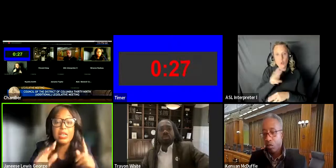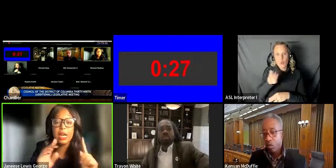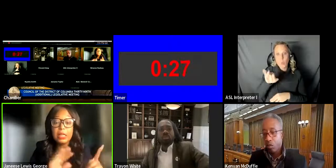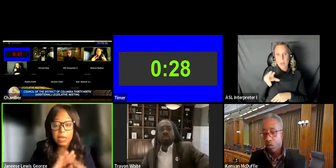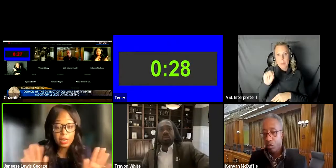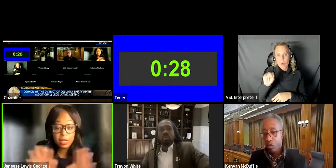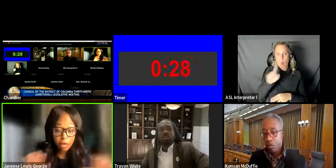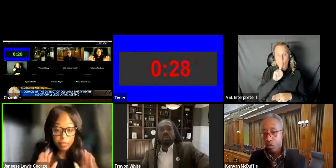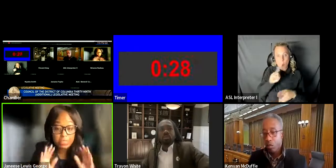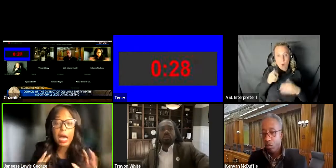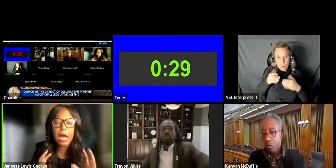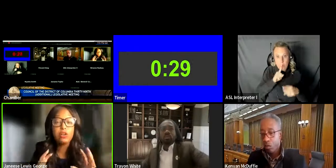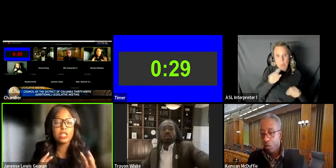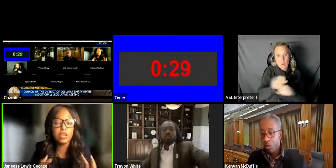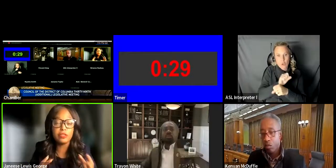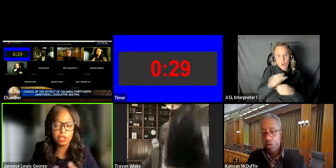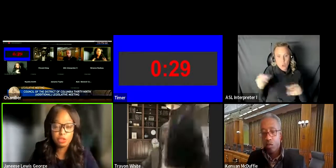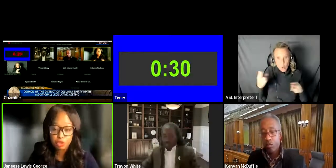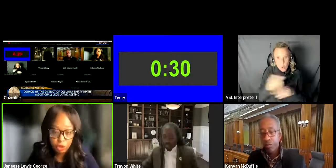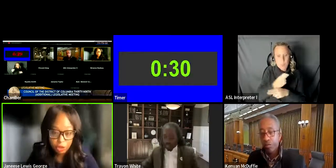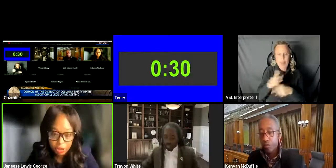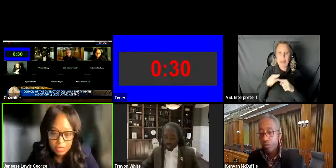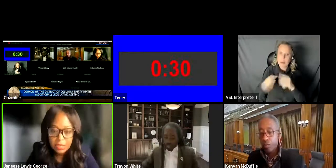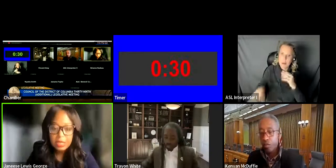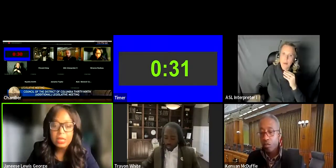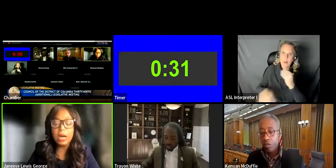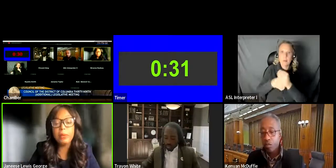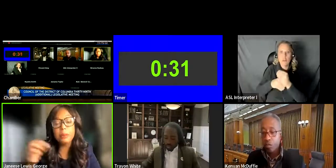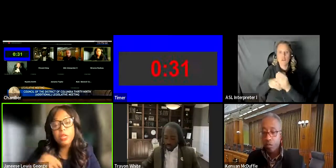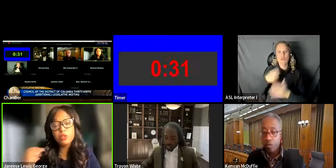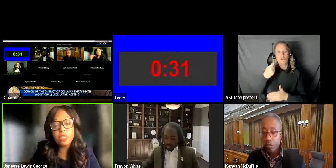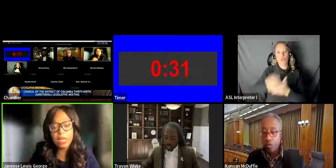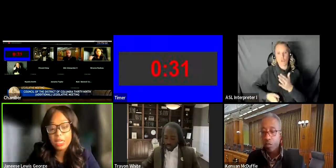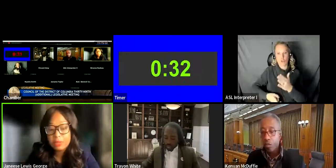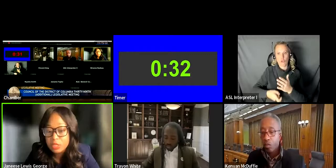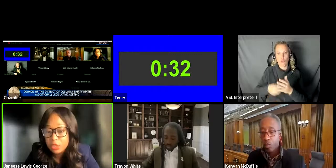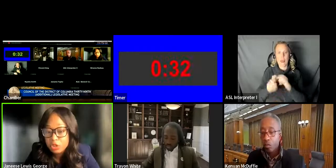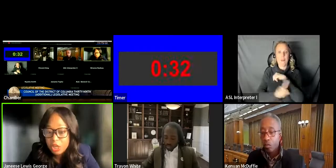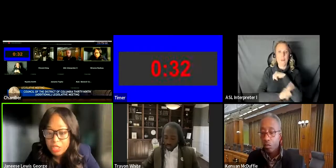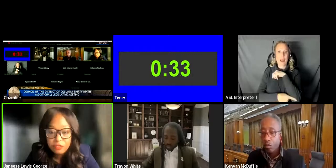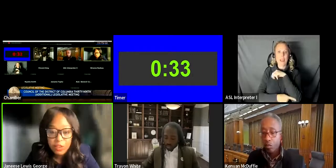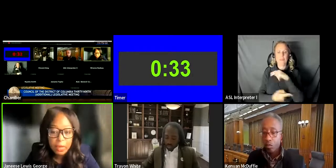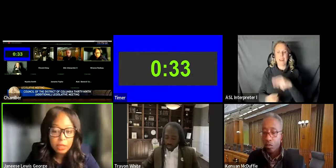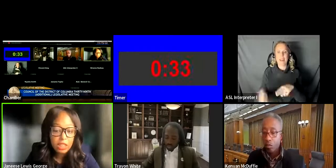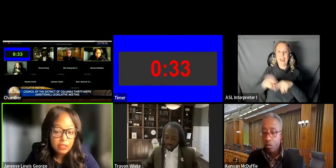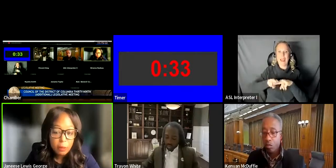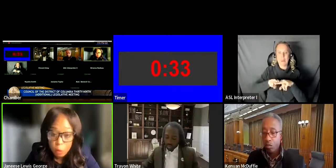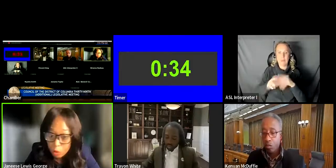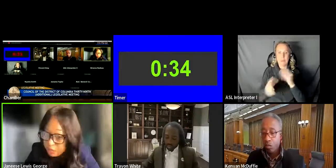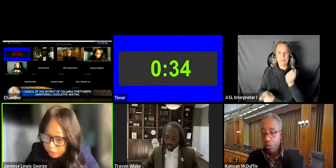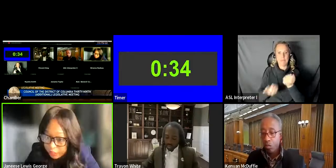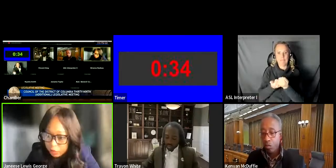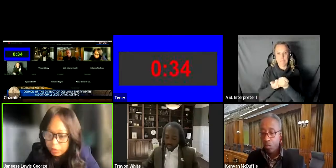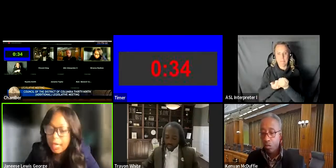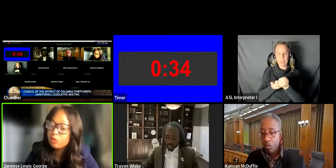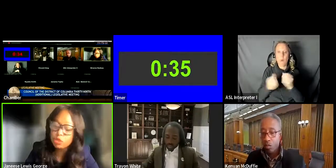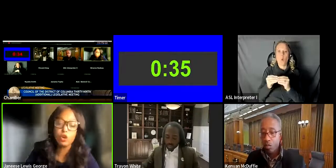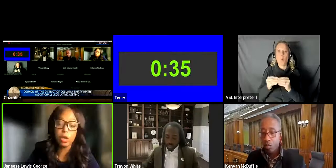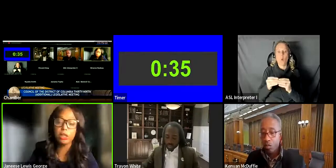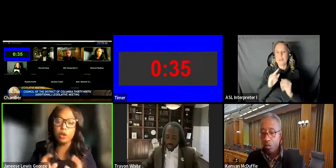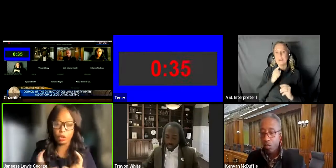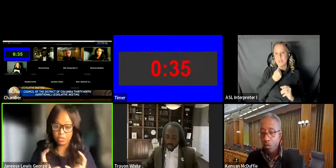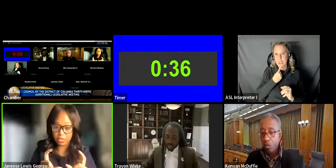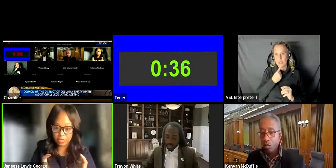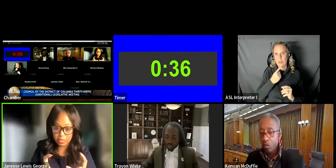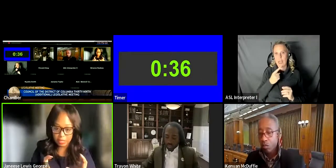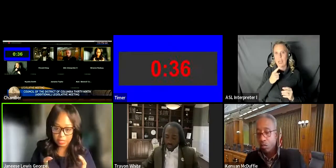there's another entire set of additional charges and penalty enhancements that are justifiably even more severe and result